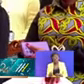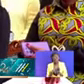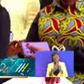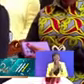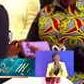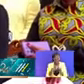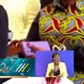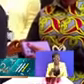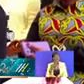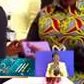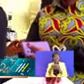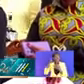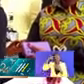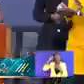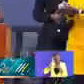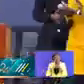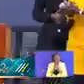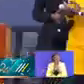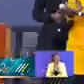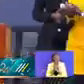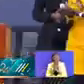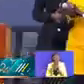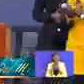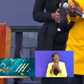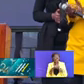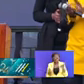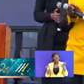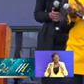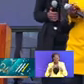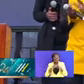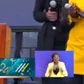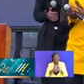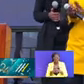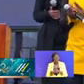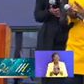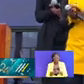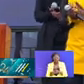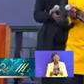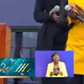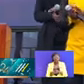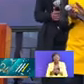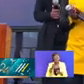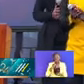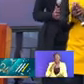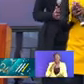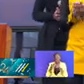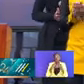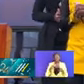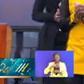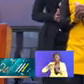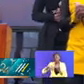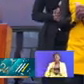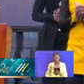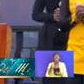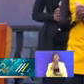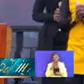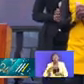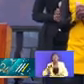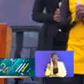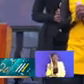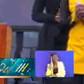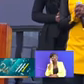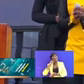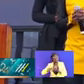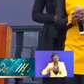honor you thank you for your prayers thank you for your covering I want to acknowledge all the men of God that